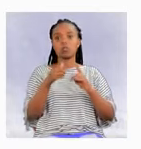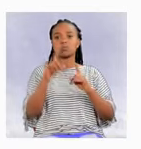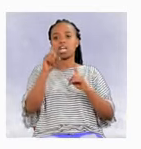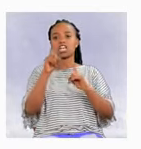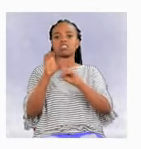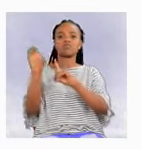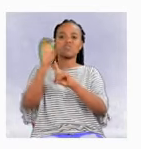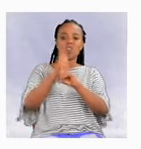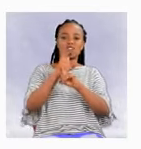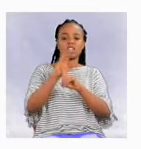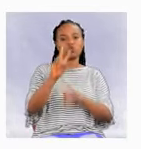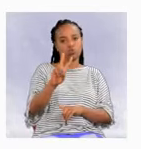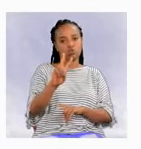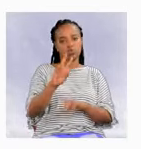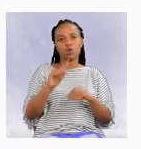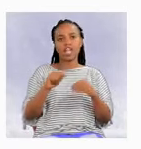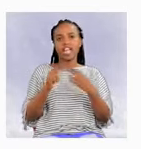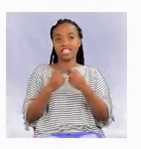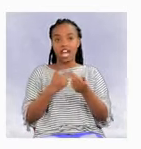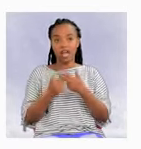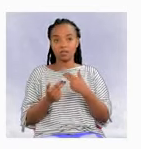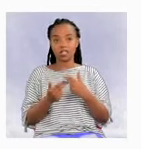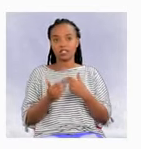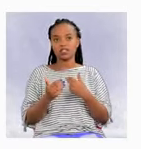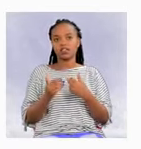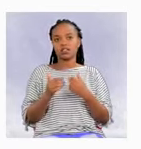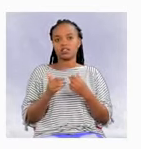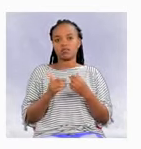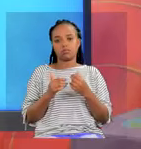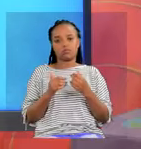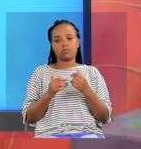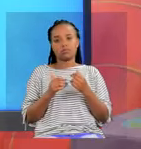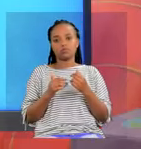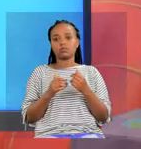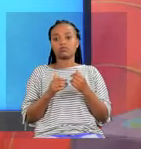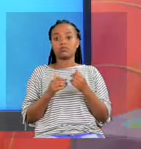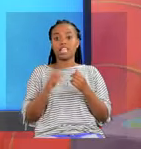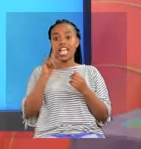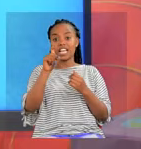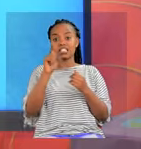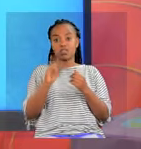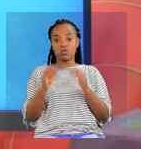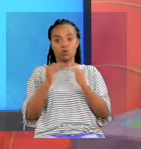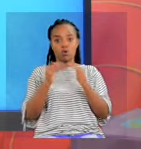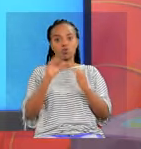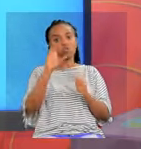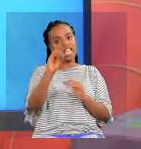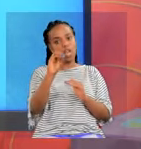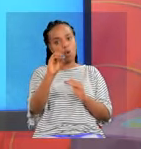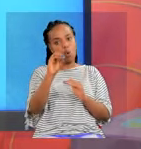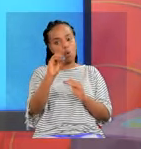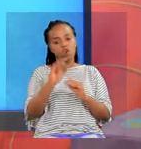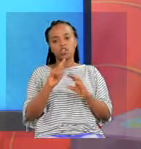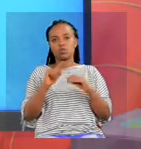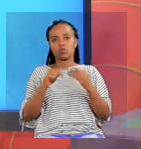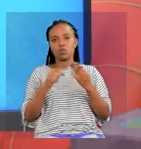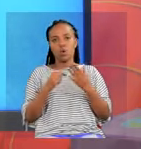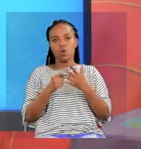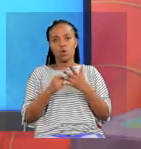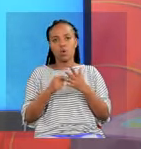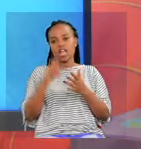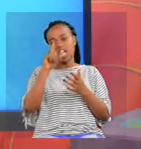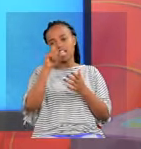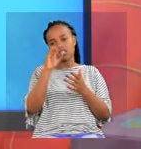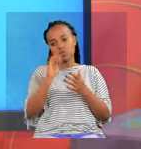it is 2, times our x naught is the origin, it is 0. Our x naught is this one, and our y naught is this